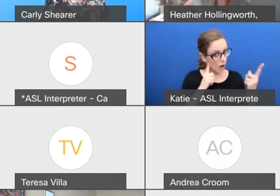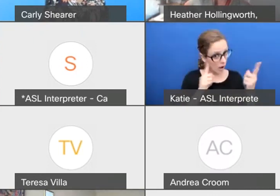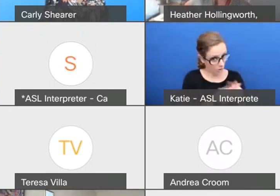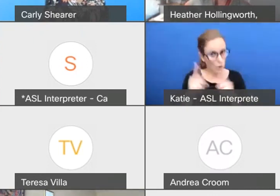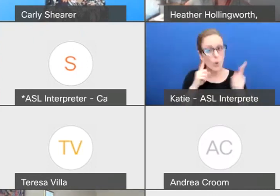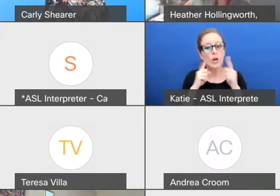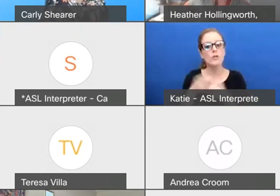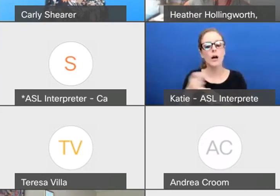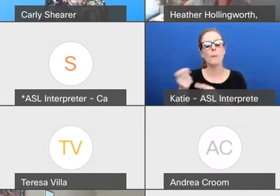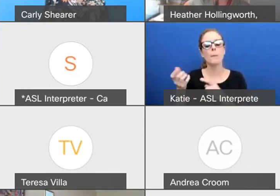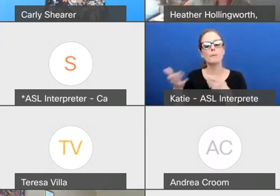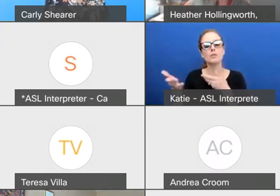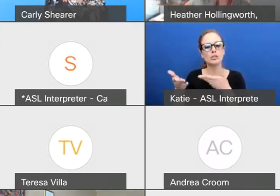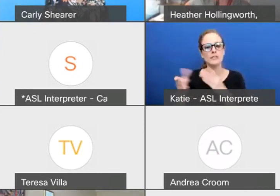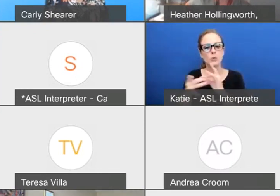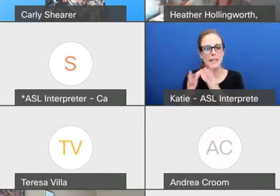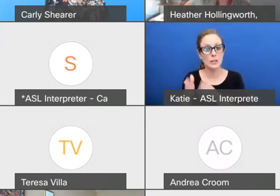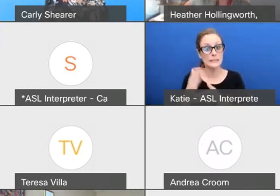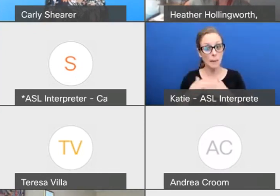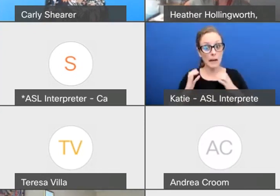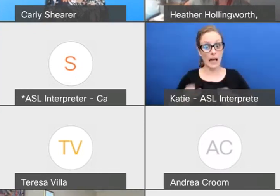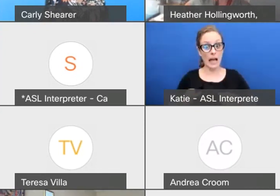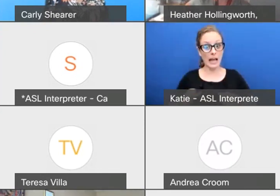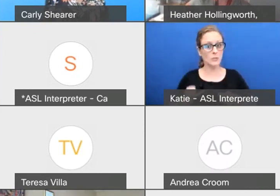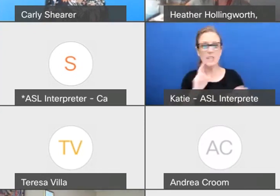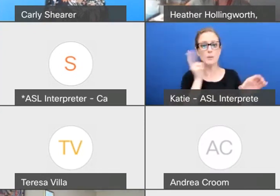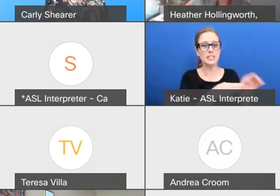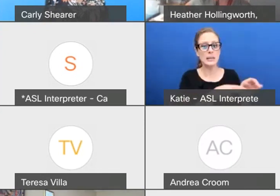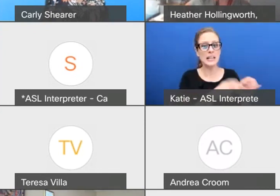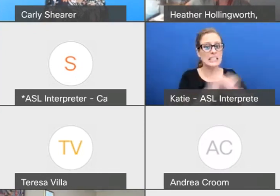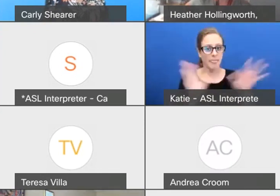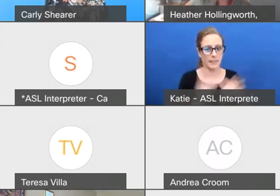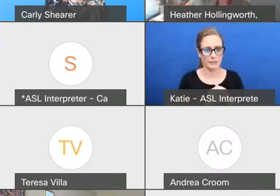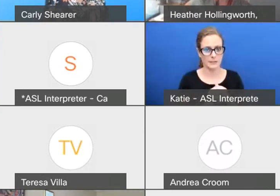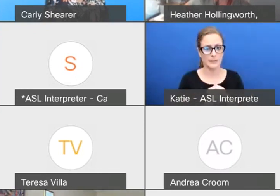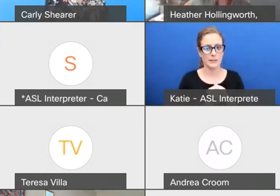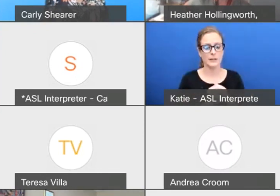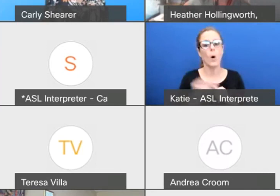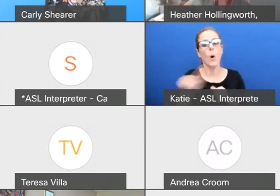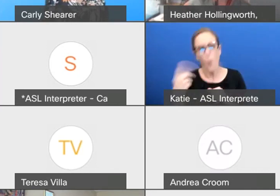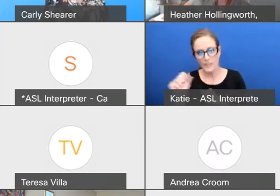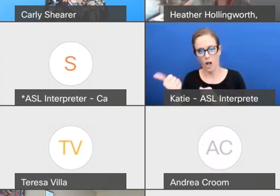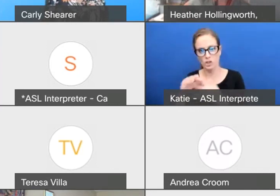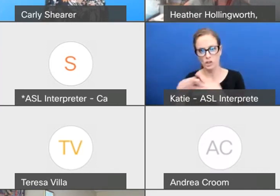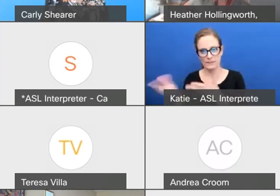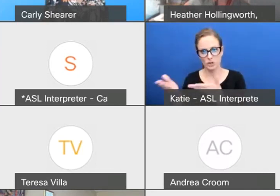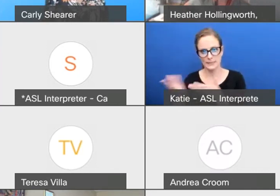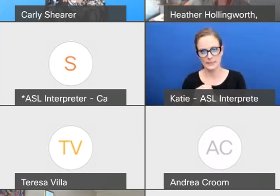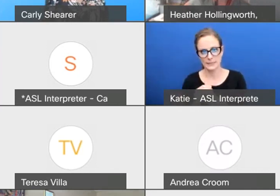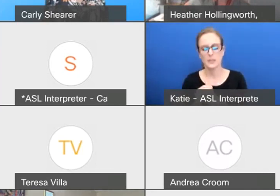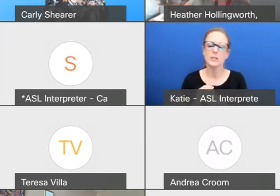there's some clients that would not be participating in anything if it was not for alternative services. And so I